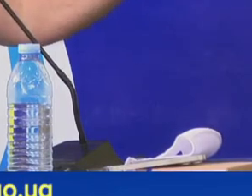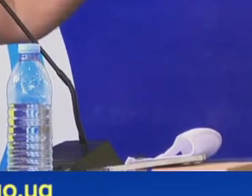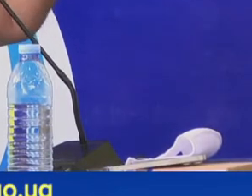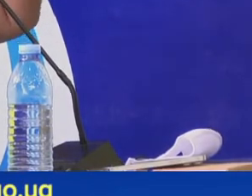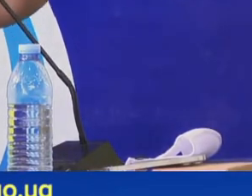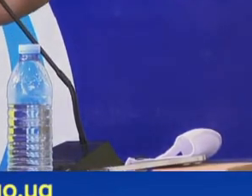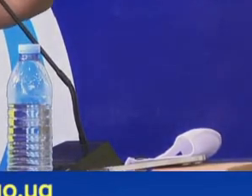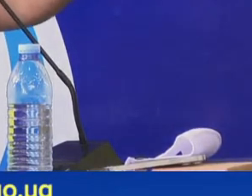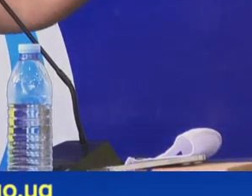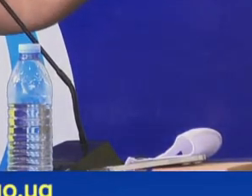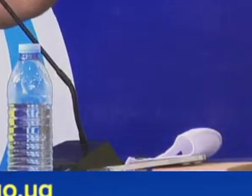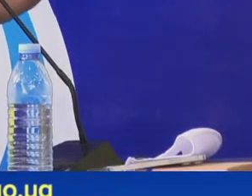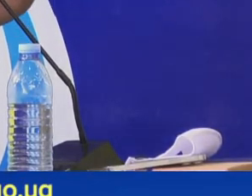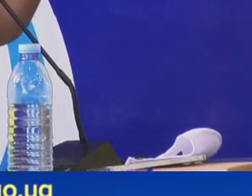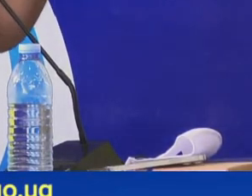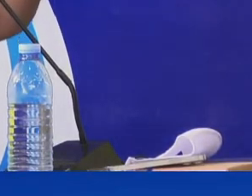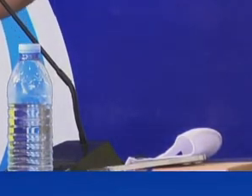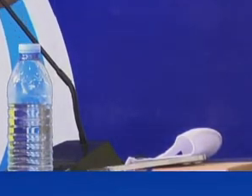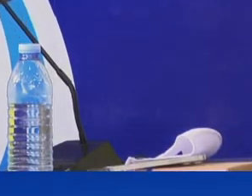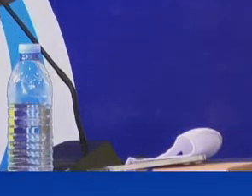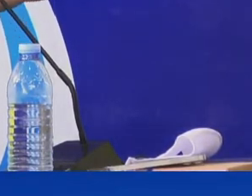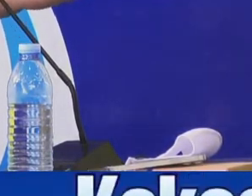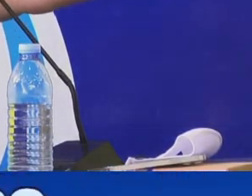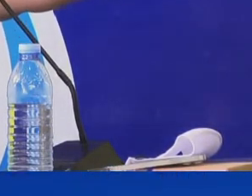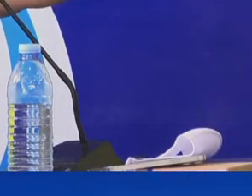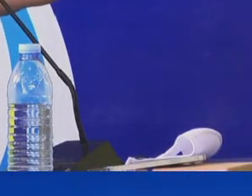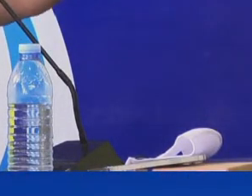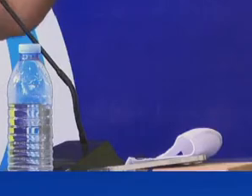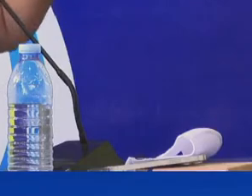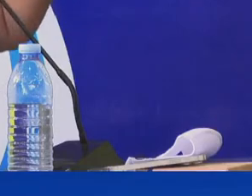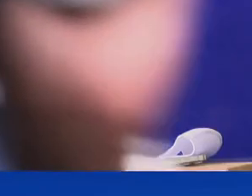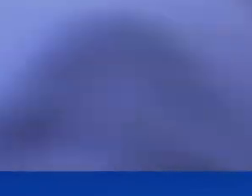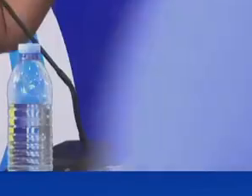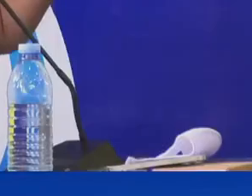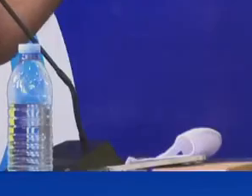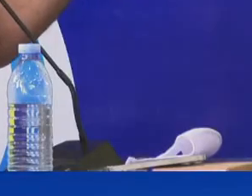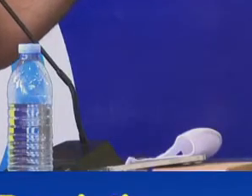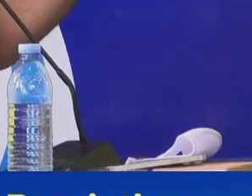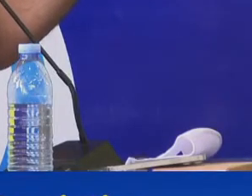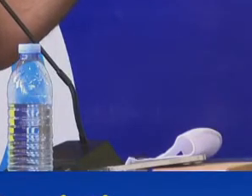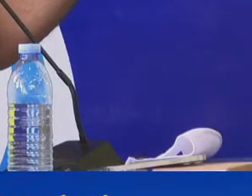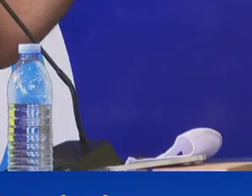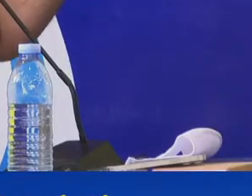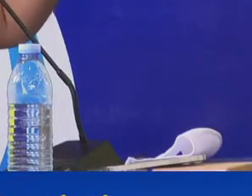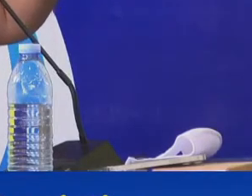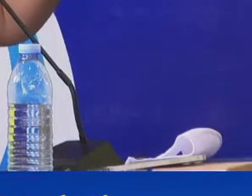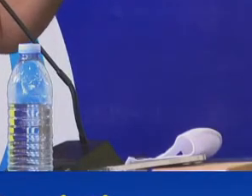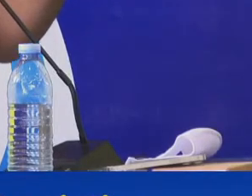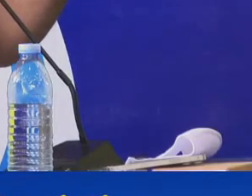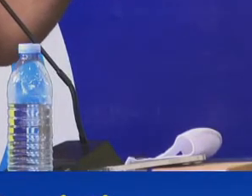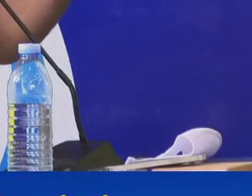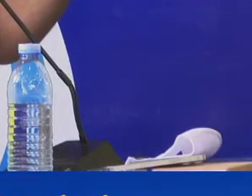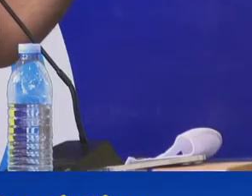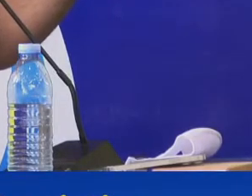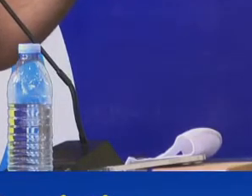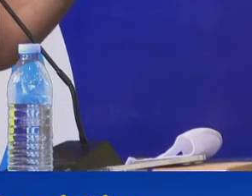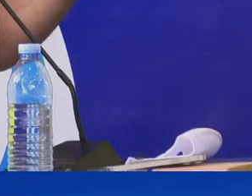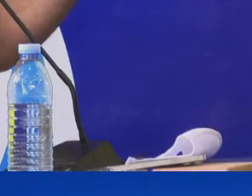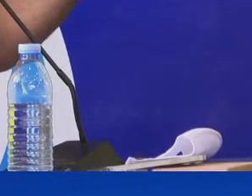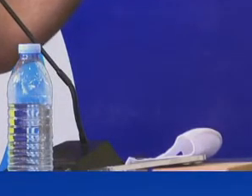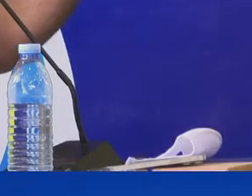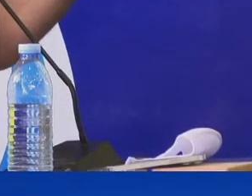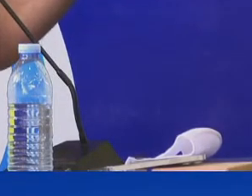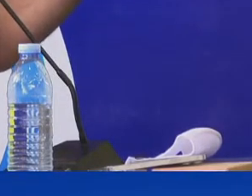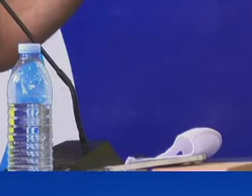feed them, we had to give them salaries, make sure their families had money, so everybody does a good job. If you don't clean